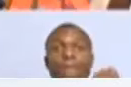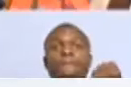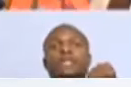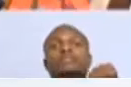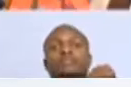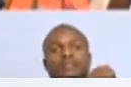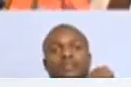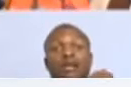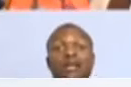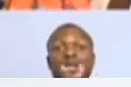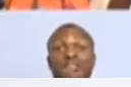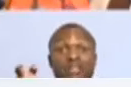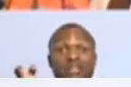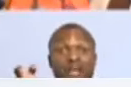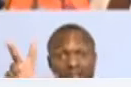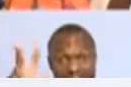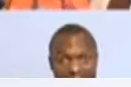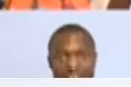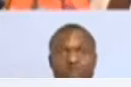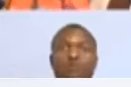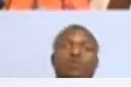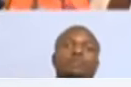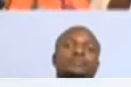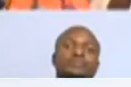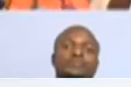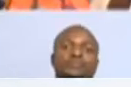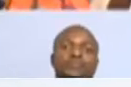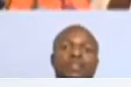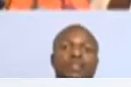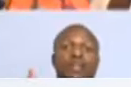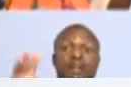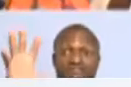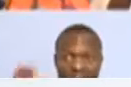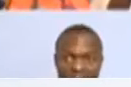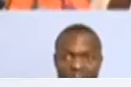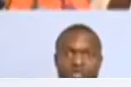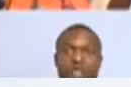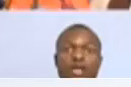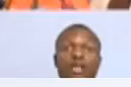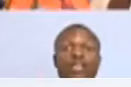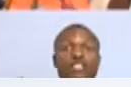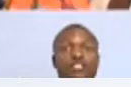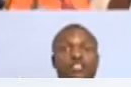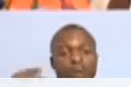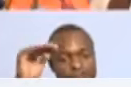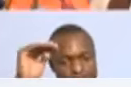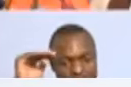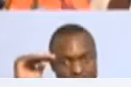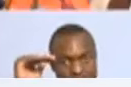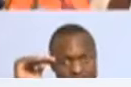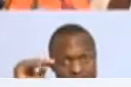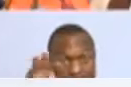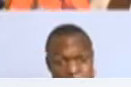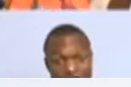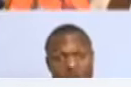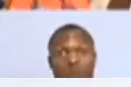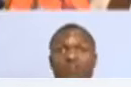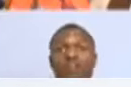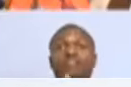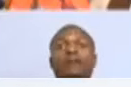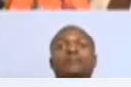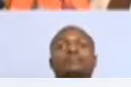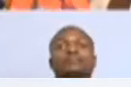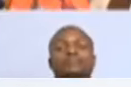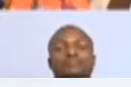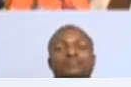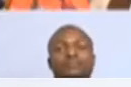at 330 kwacha per 50 kg bag from the food reserve agents.